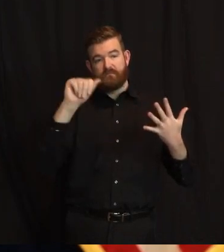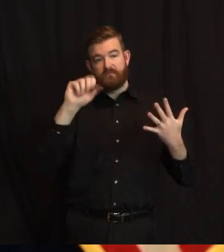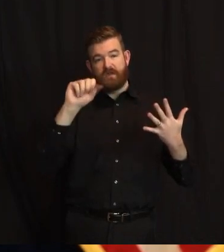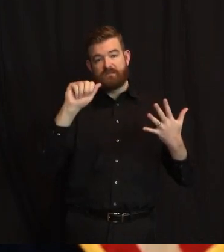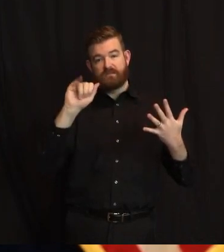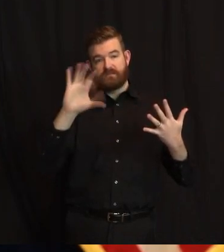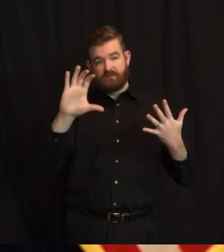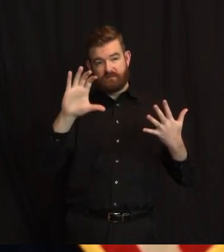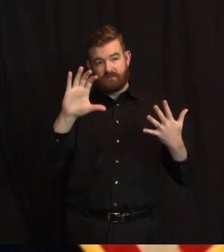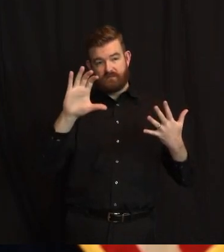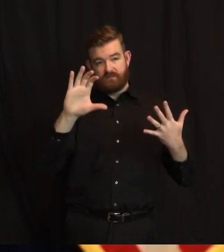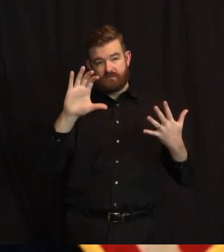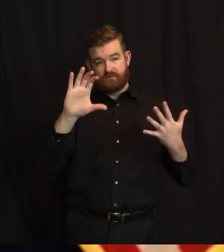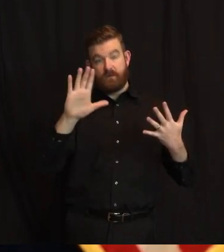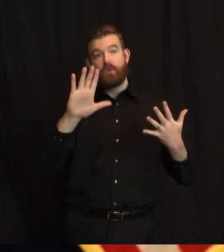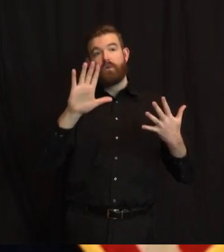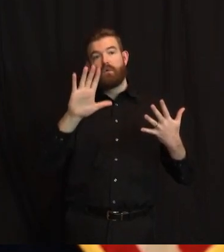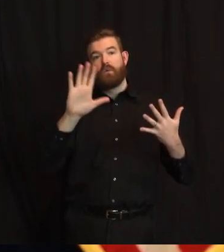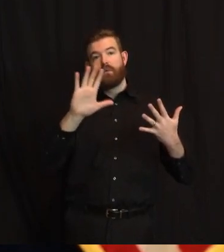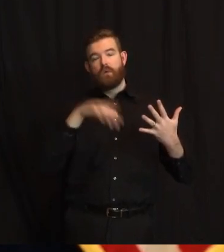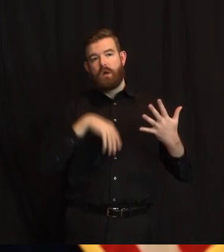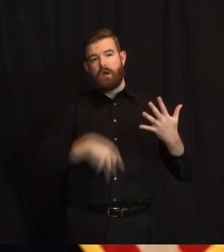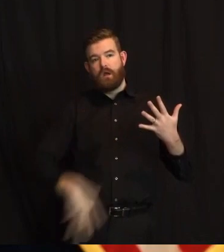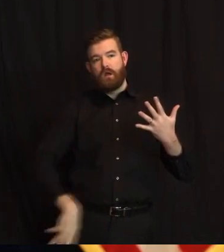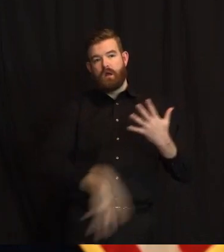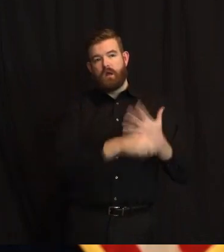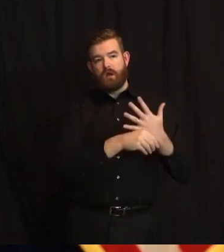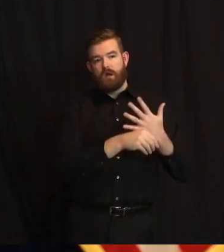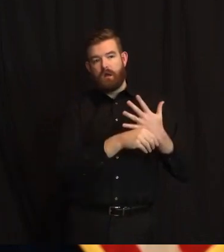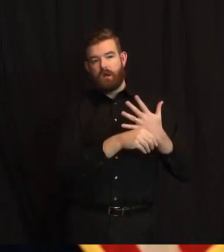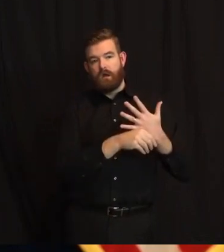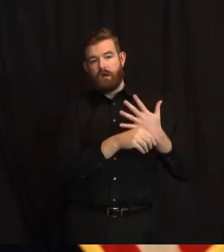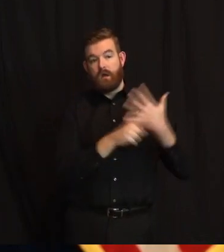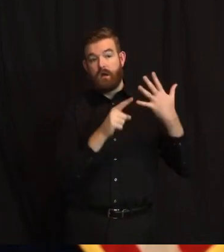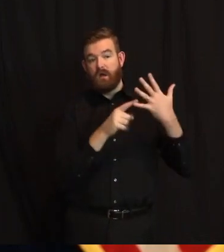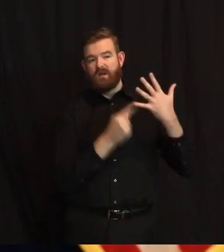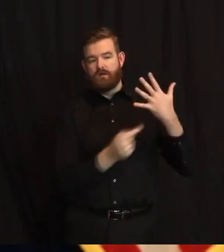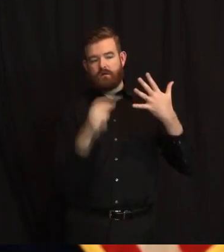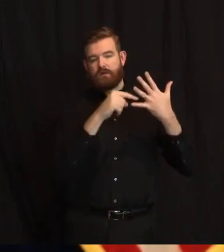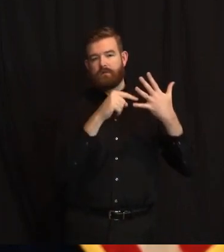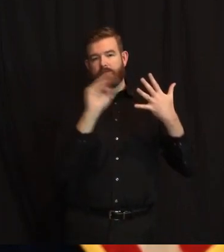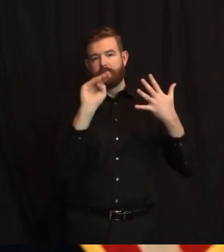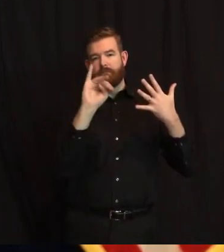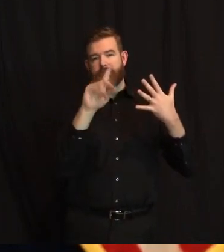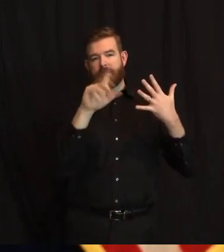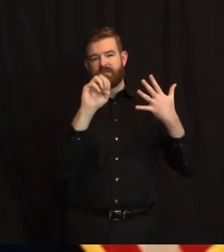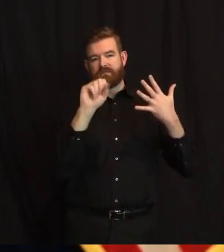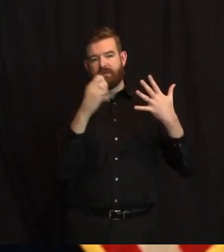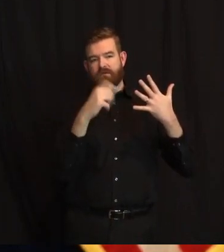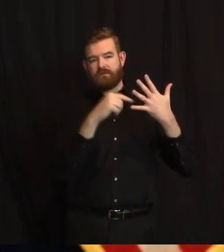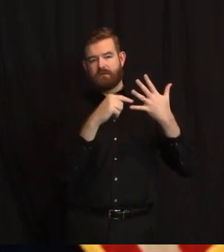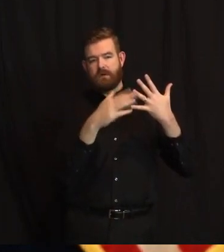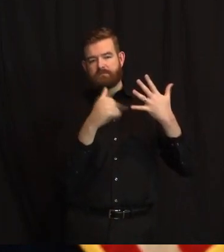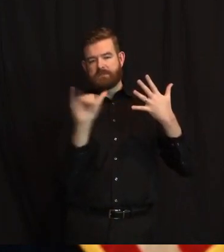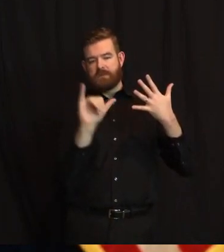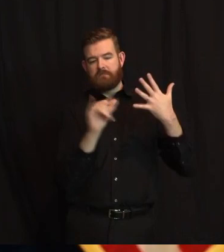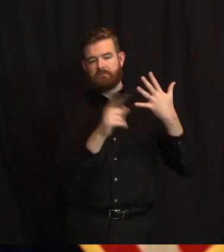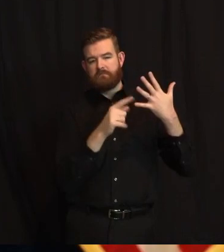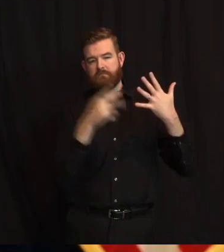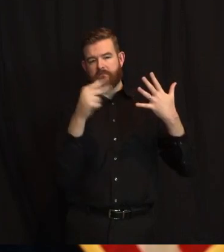sorry, Middlesex is just clipped in ahead of Passaic. Passaic and Middlesex are about similar numbers in terms of positive